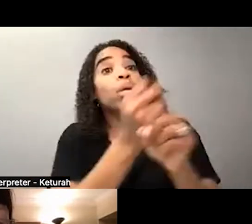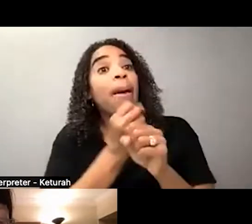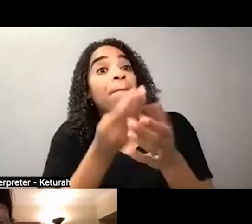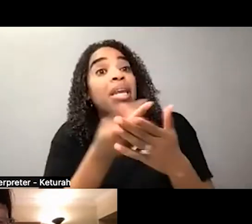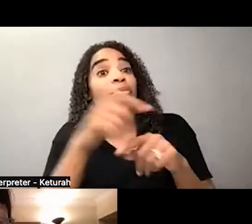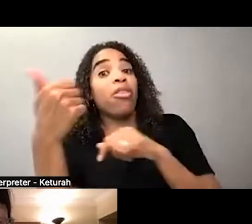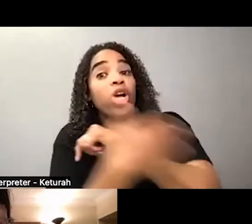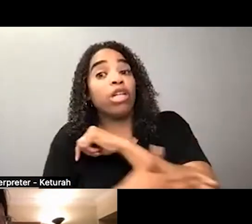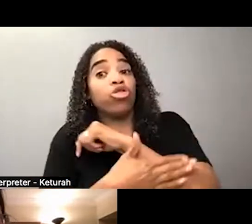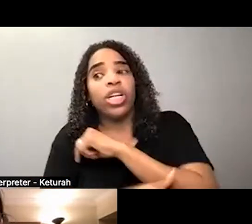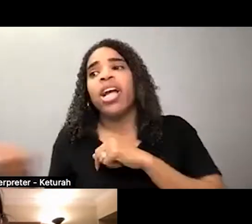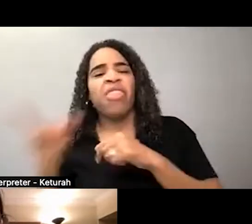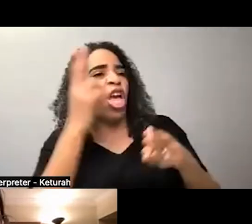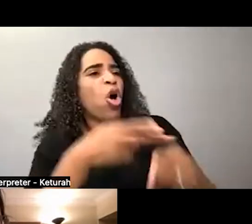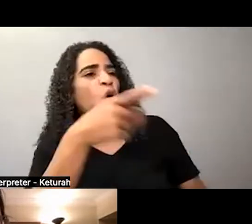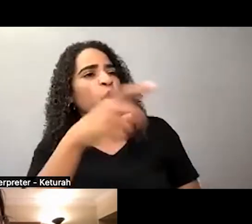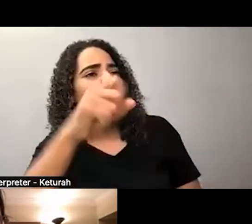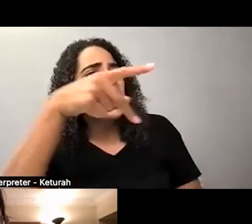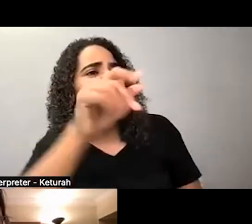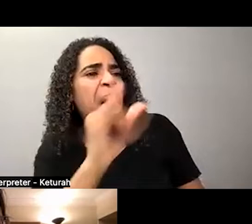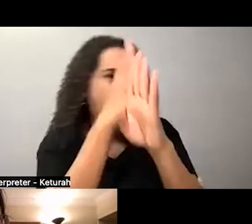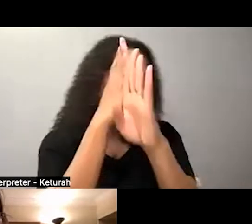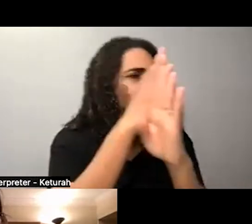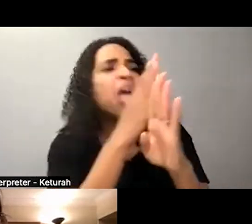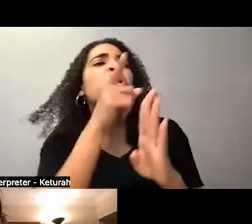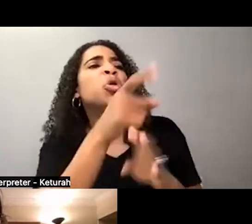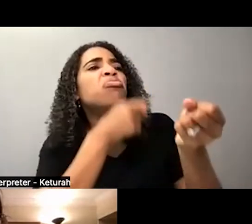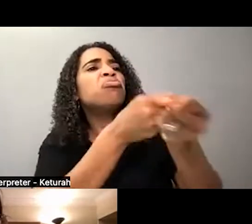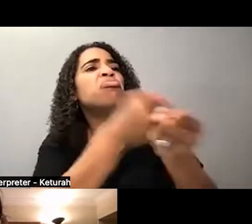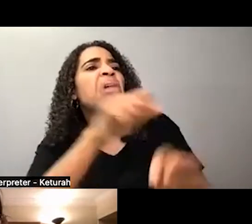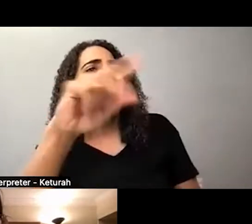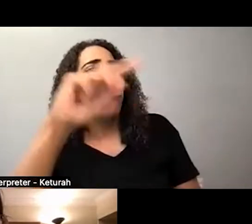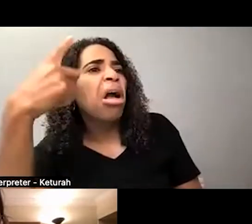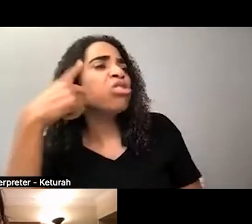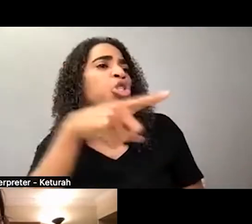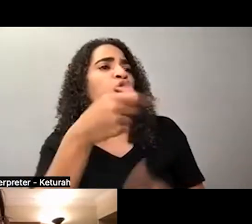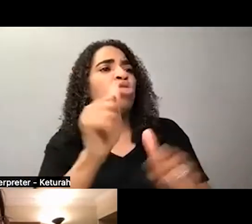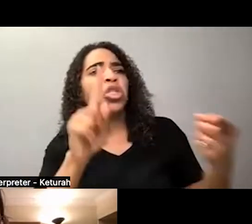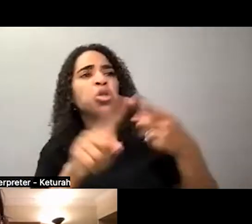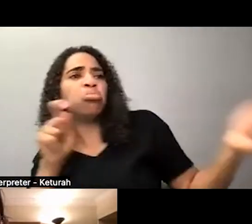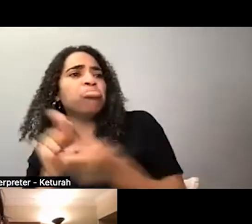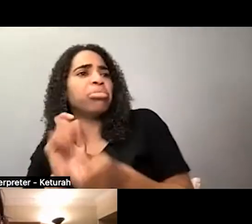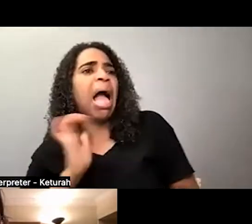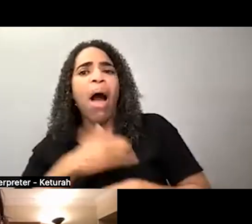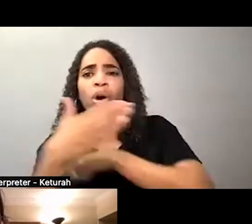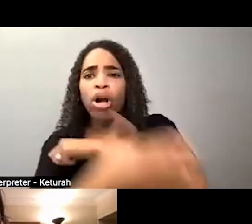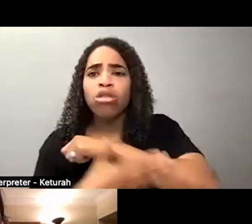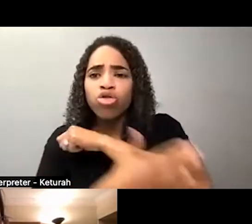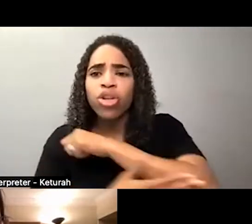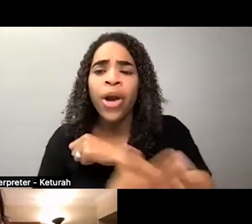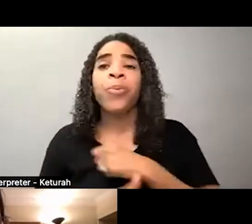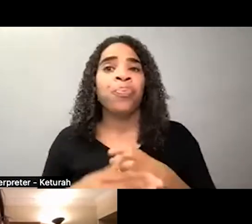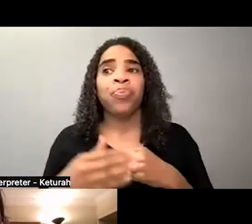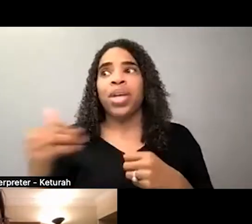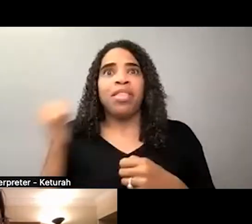you are a spy, you are working for them, you are trying to sell the soul of the country, you are, and then they don't fund